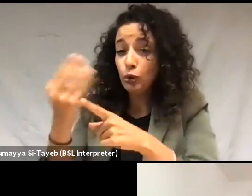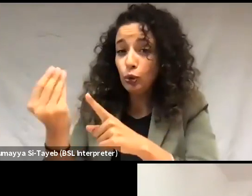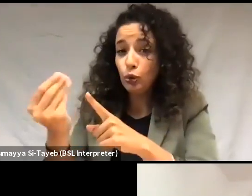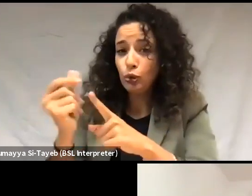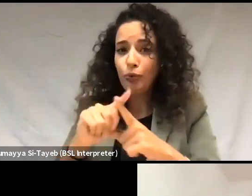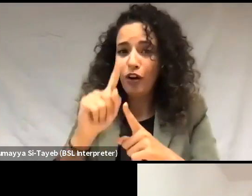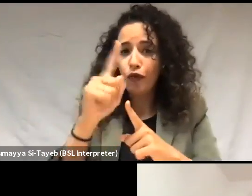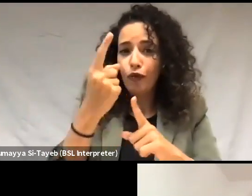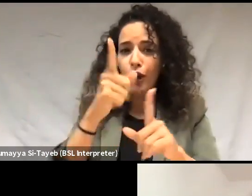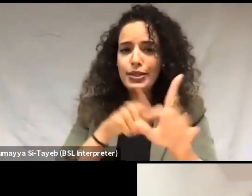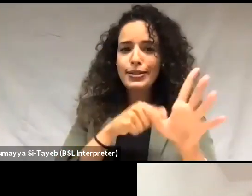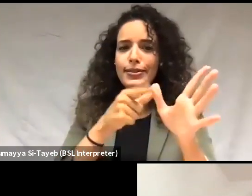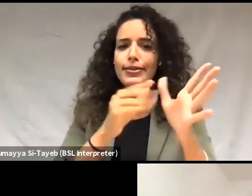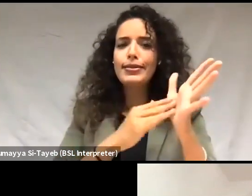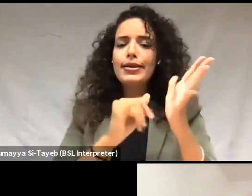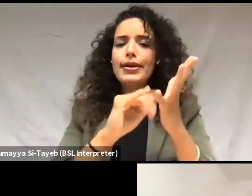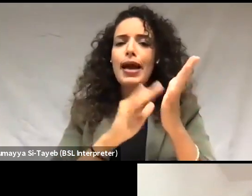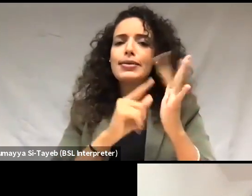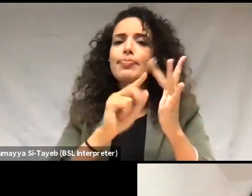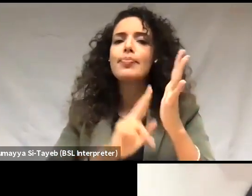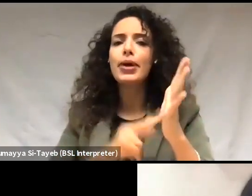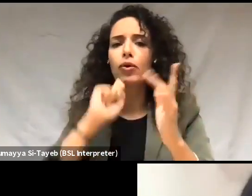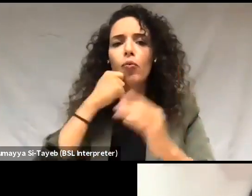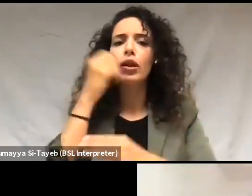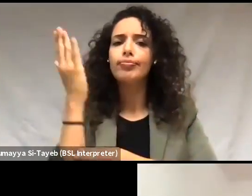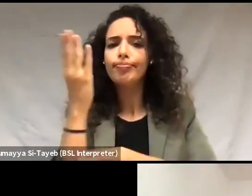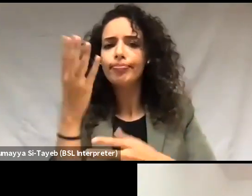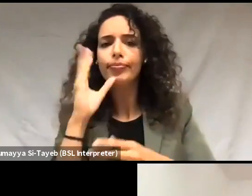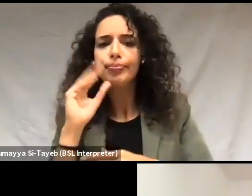Yasmin Qureshi, MP, who's just going to give a short